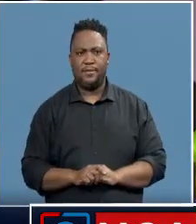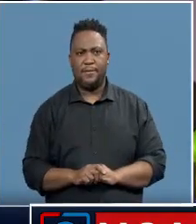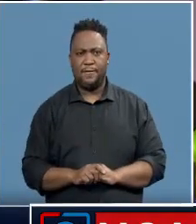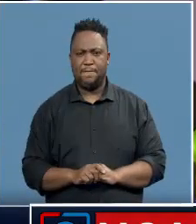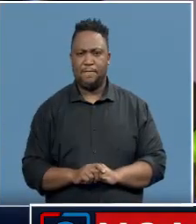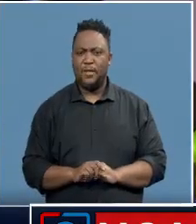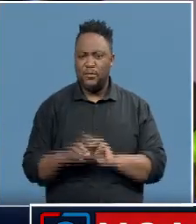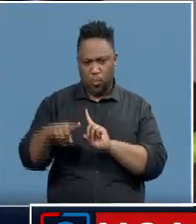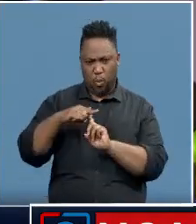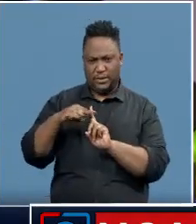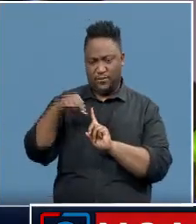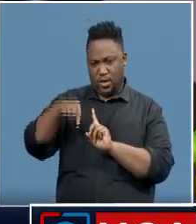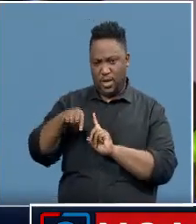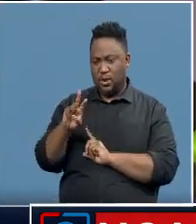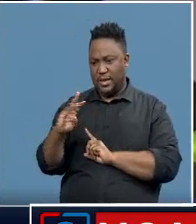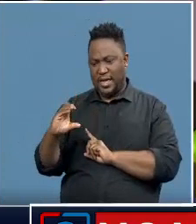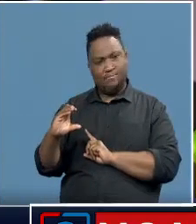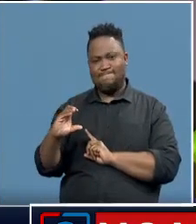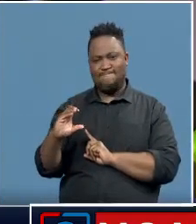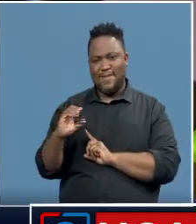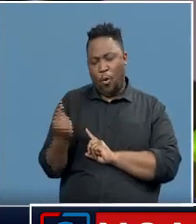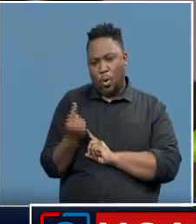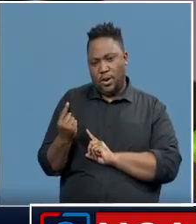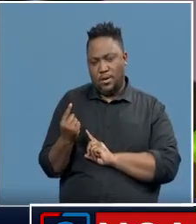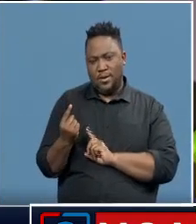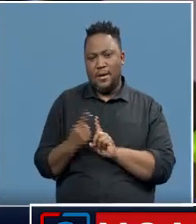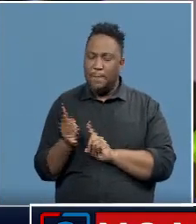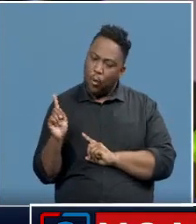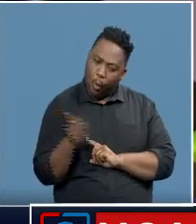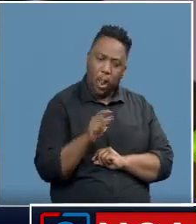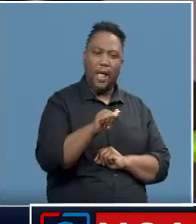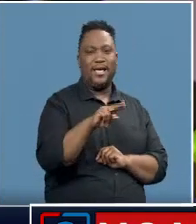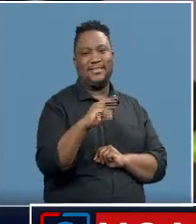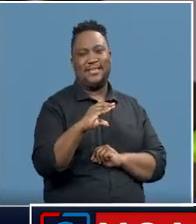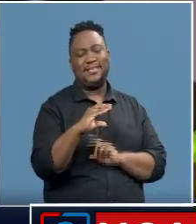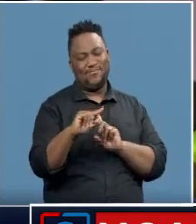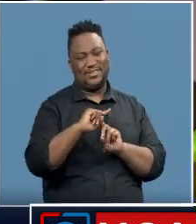good not only for you, but it's good for the African National Congress.